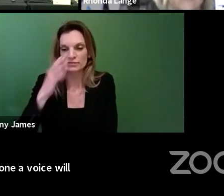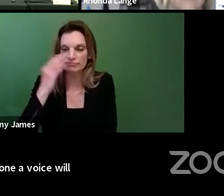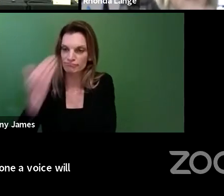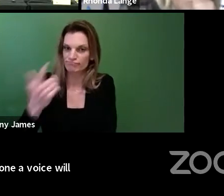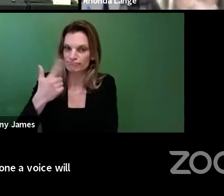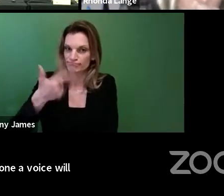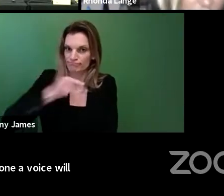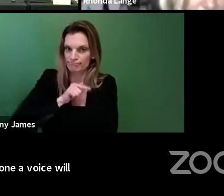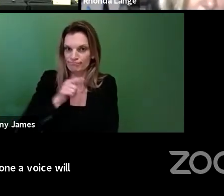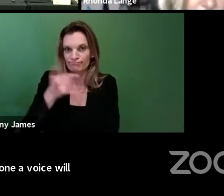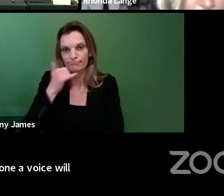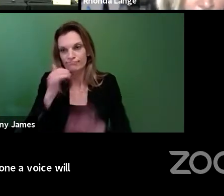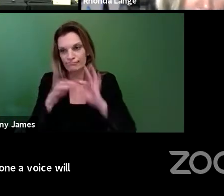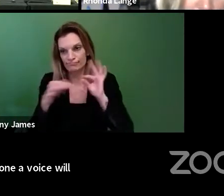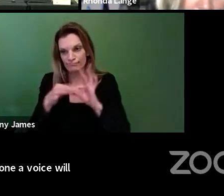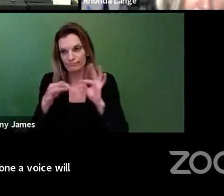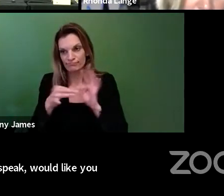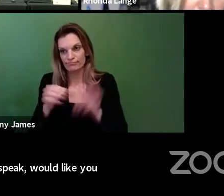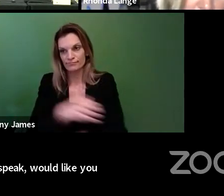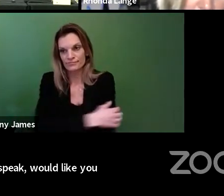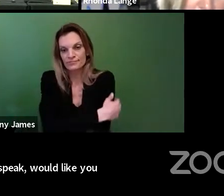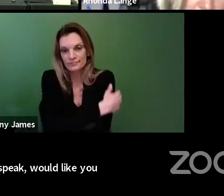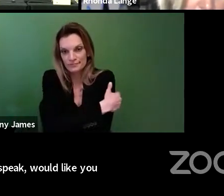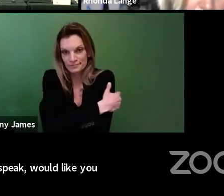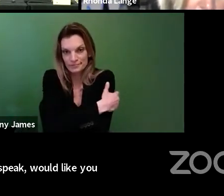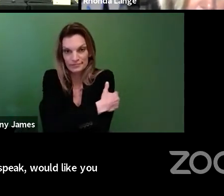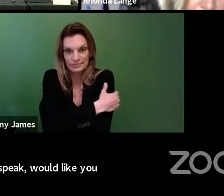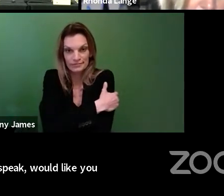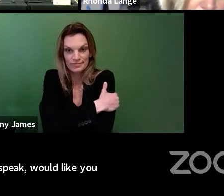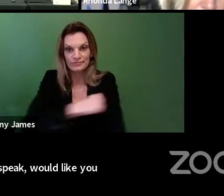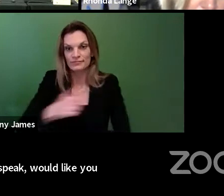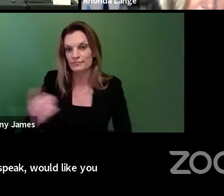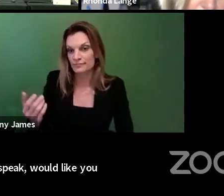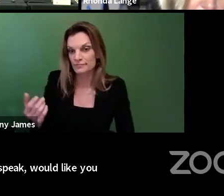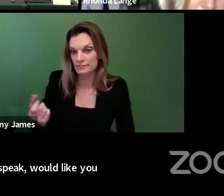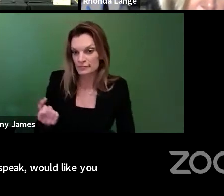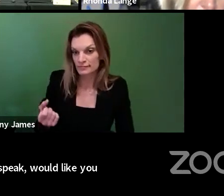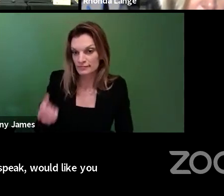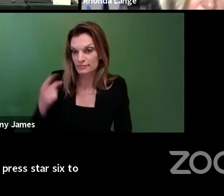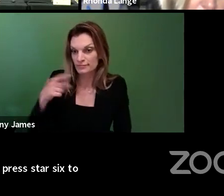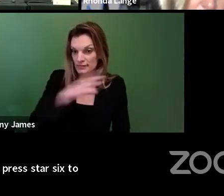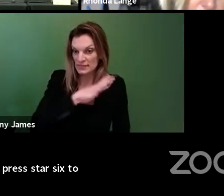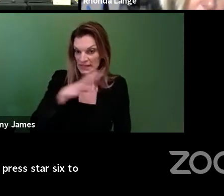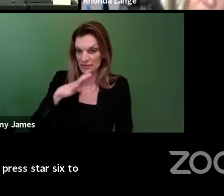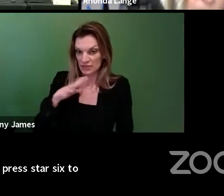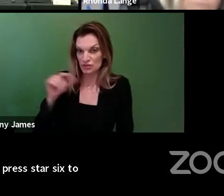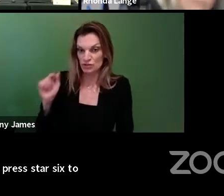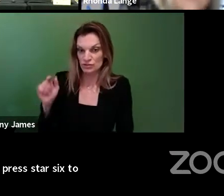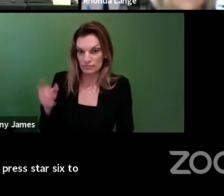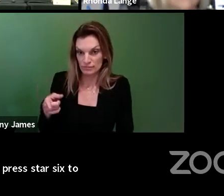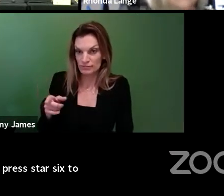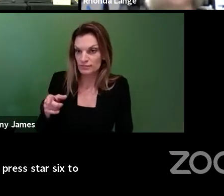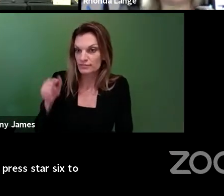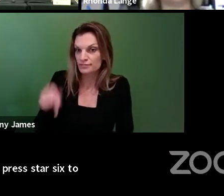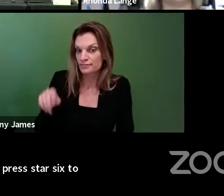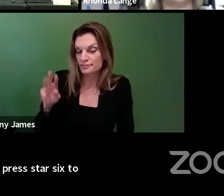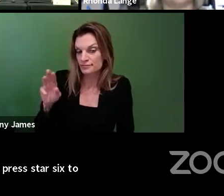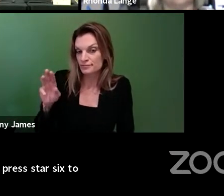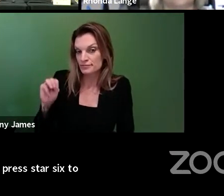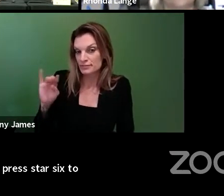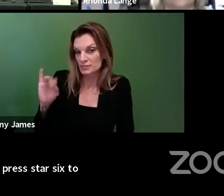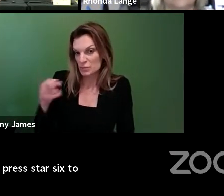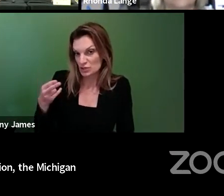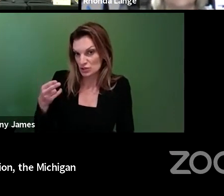would like you to speak and prompt you to press *6 to unmute. Again, the Michigan Department of State